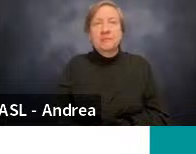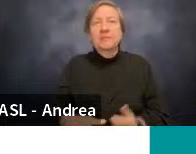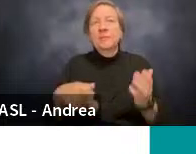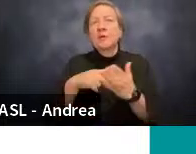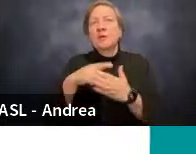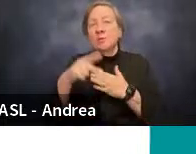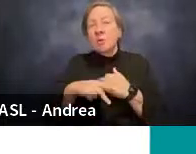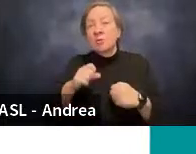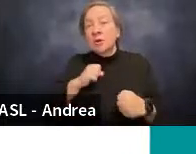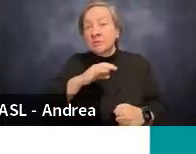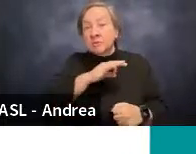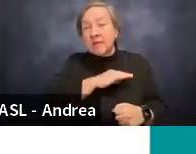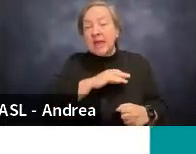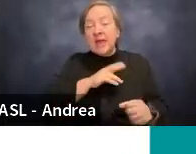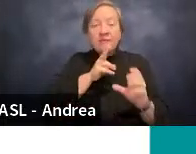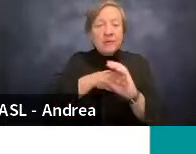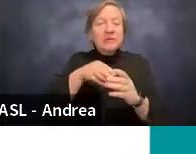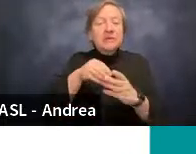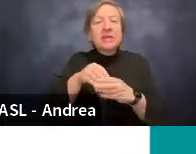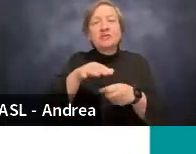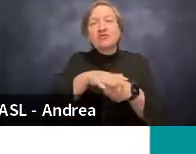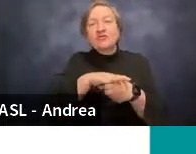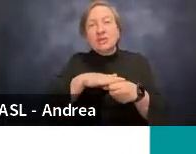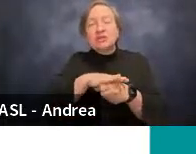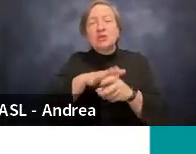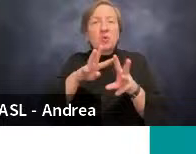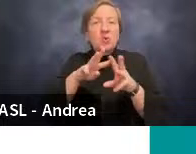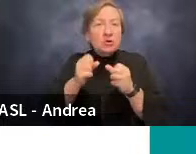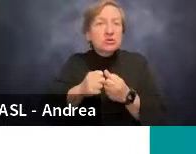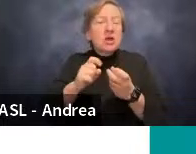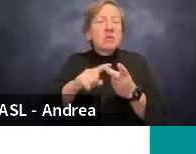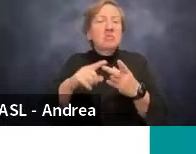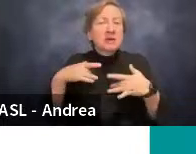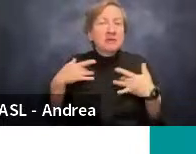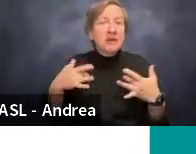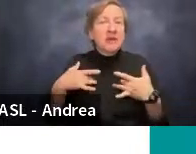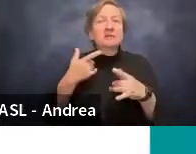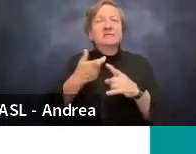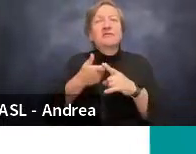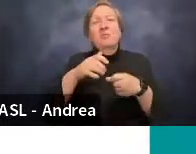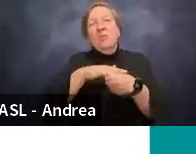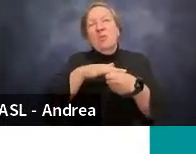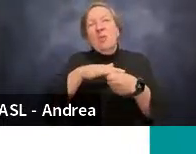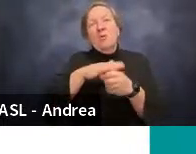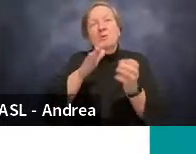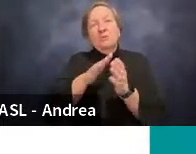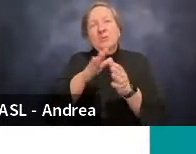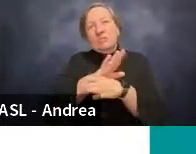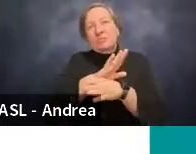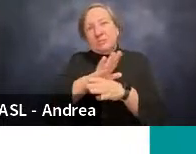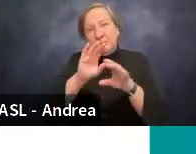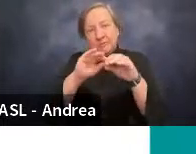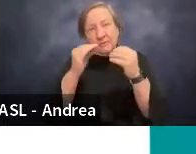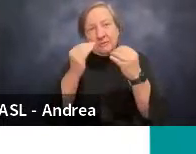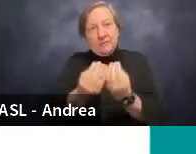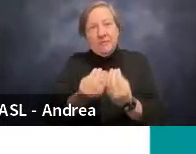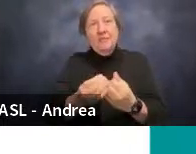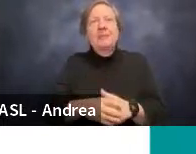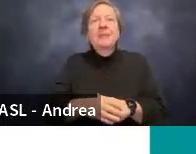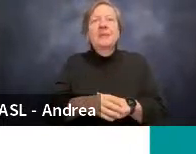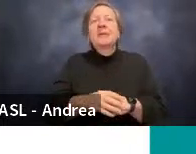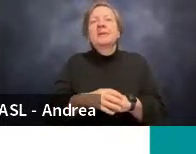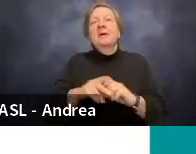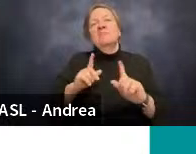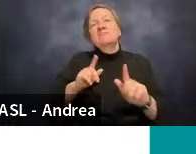Program staff participates in regional workshops and events hosted by local small business organizations. Attending